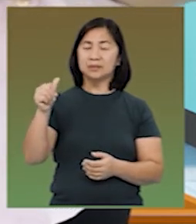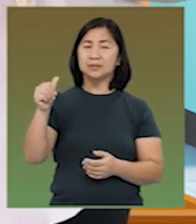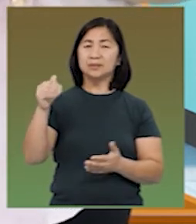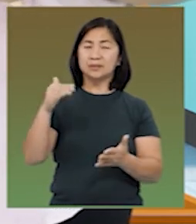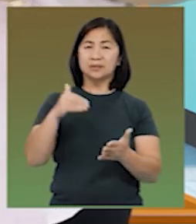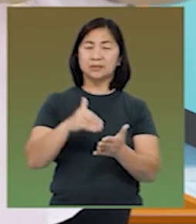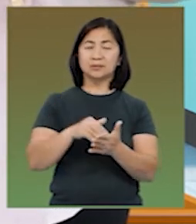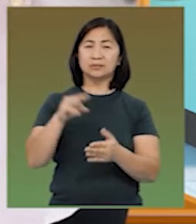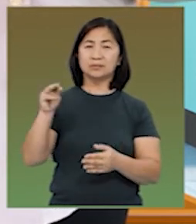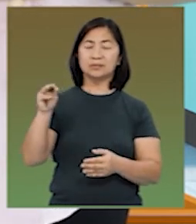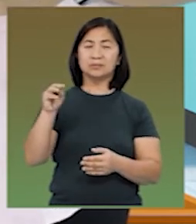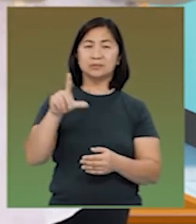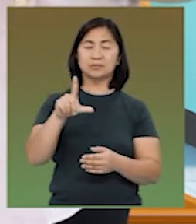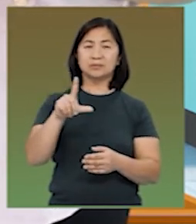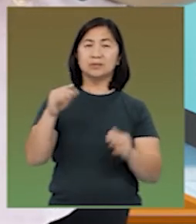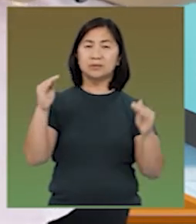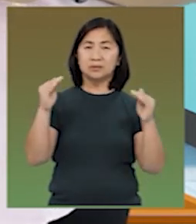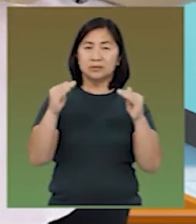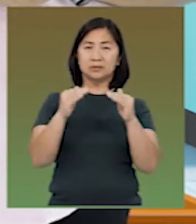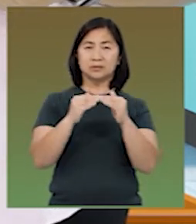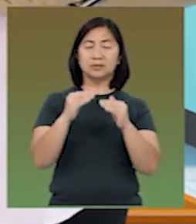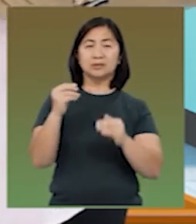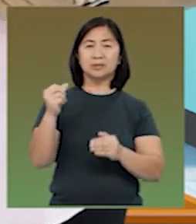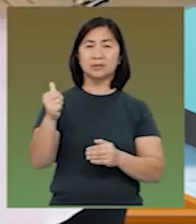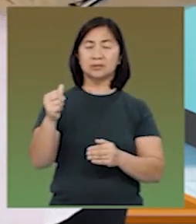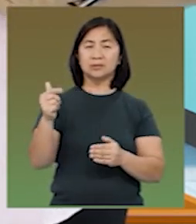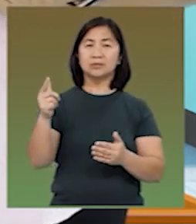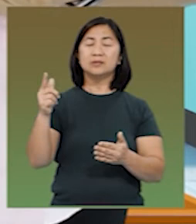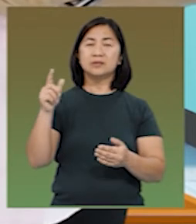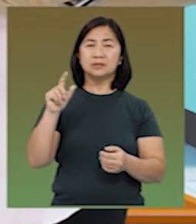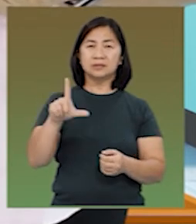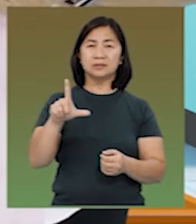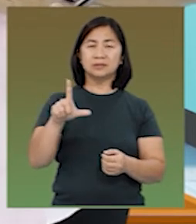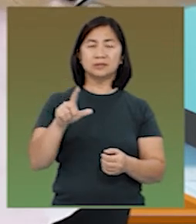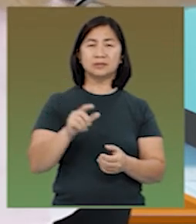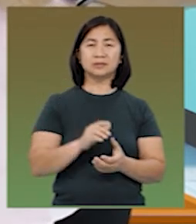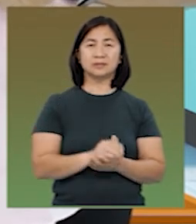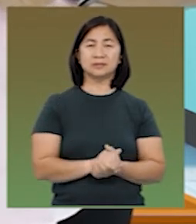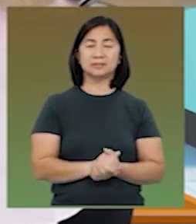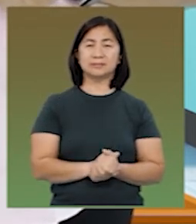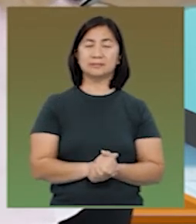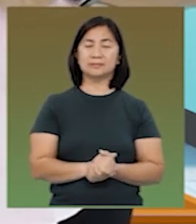10,000 milliliters is equal to 10 liters.